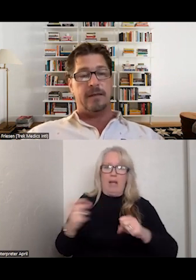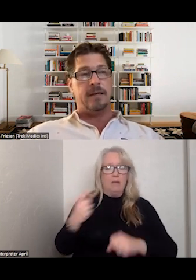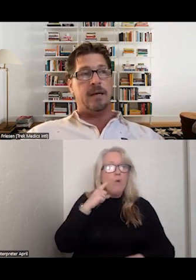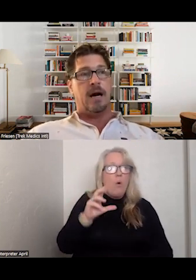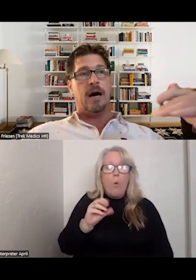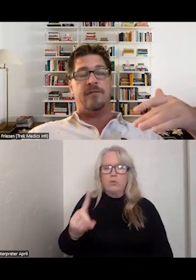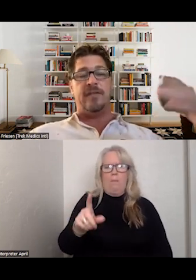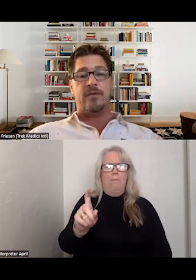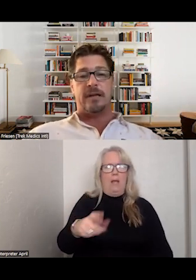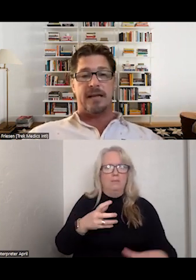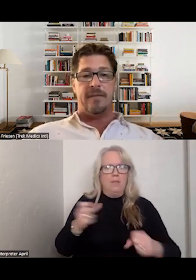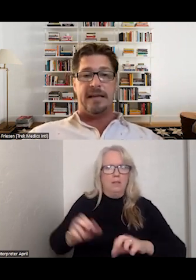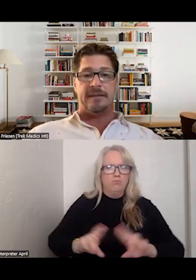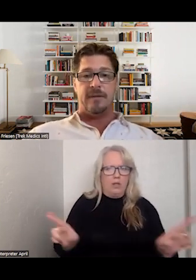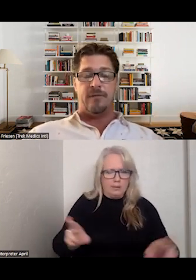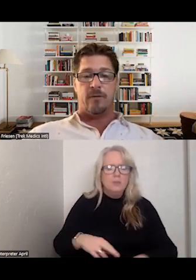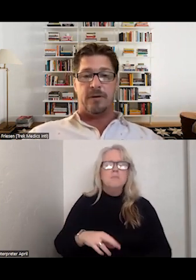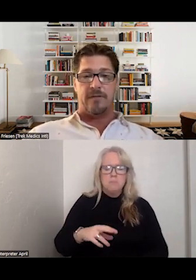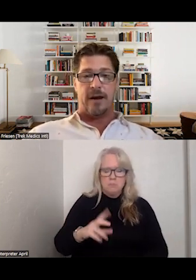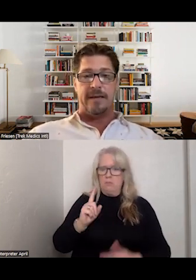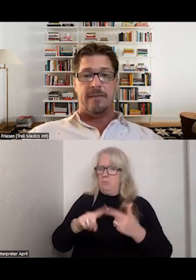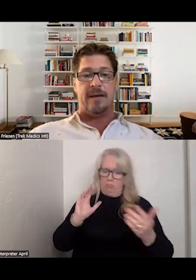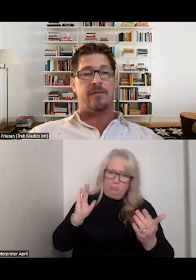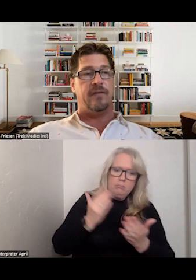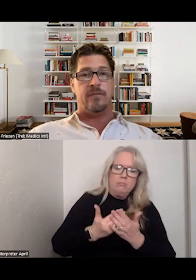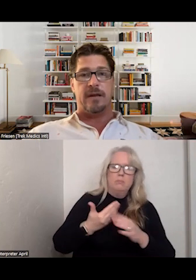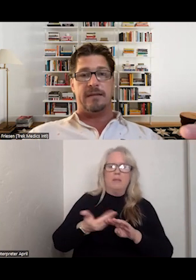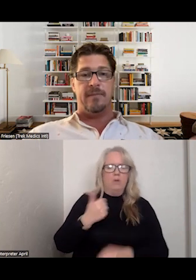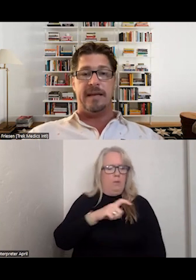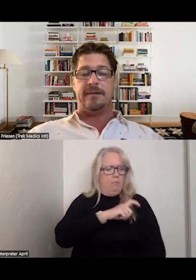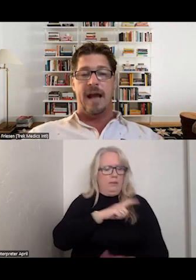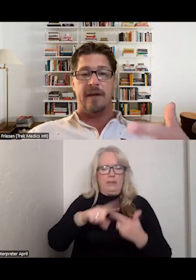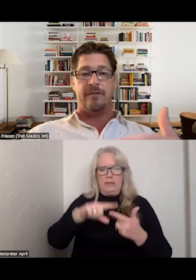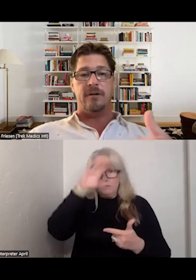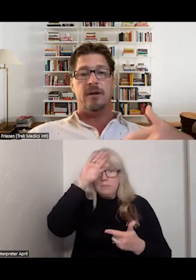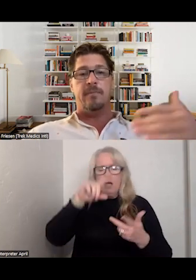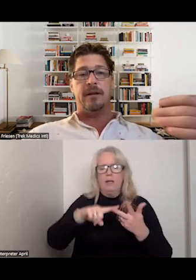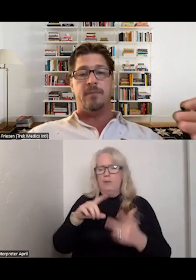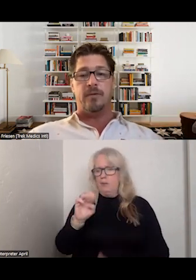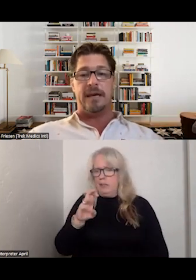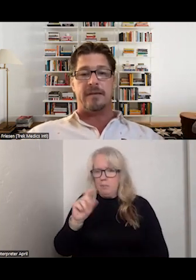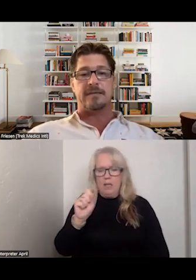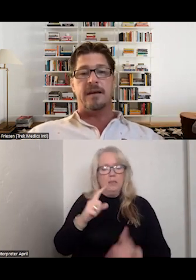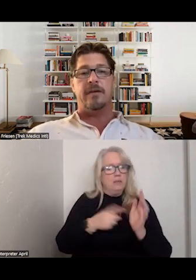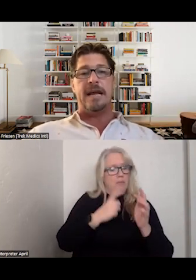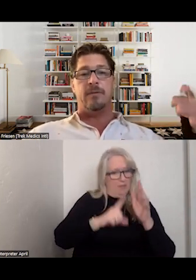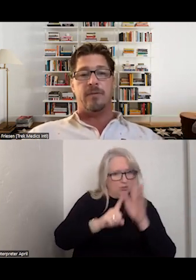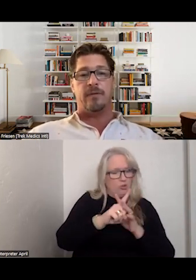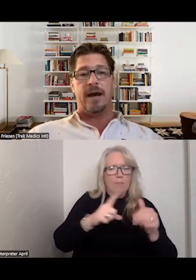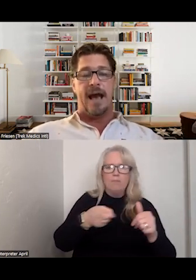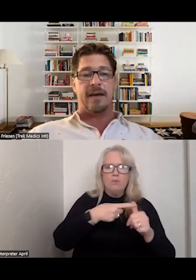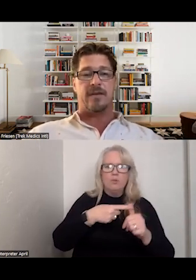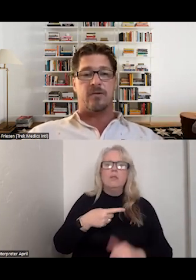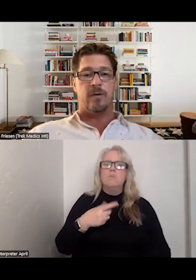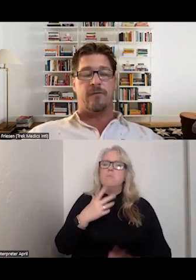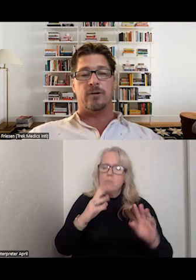have to be. 50% of the time they get there before police, fire, EMS, 50% of the time they get there after. But in both cases, they're able to